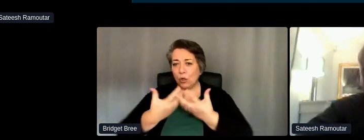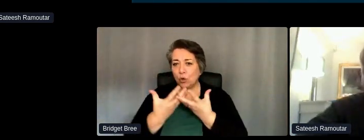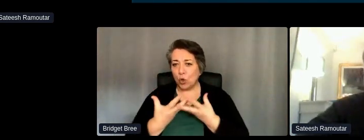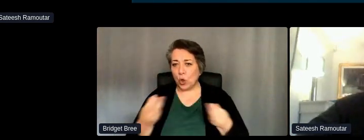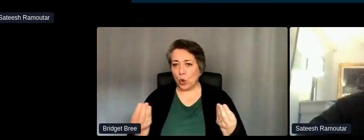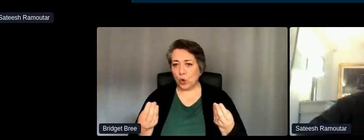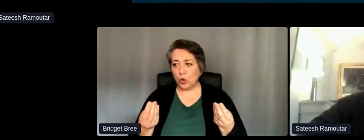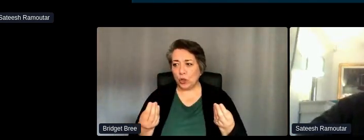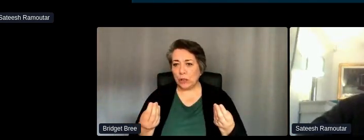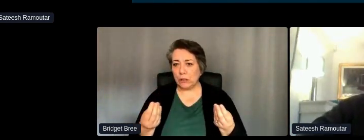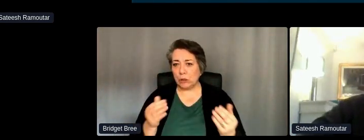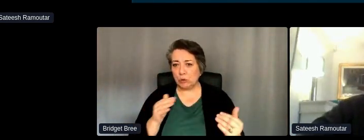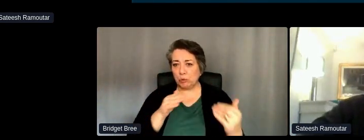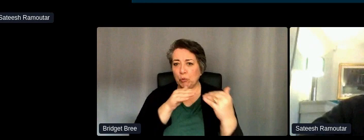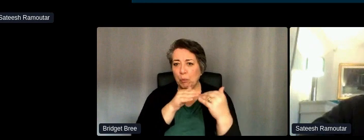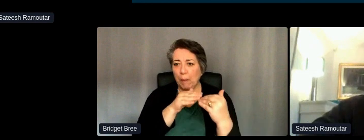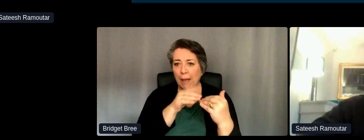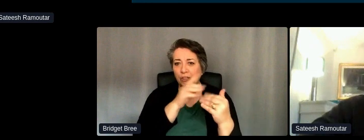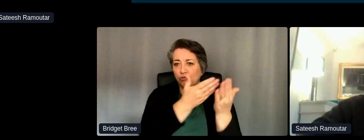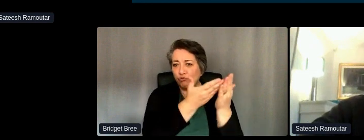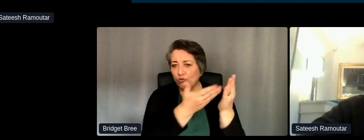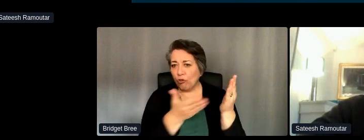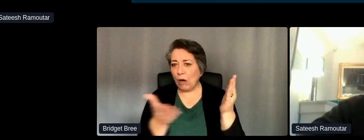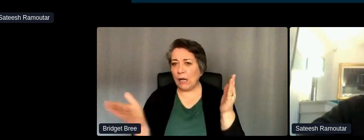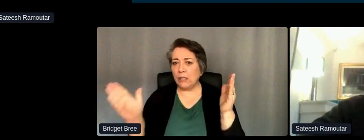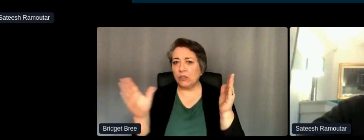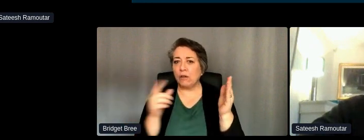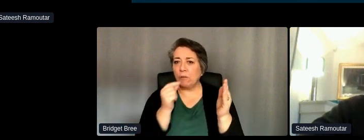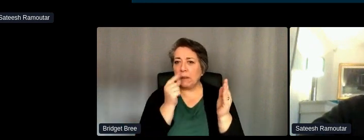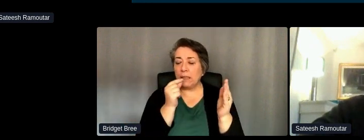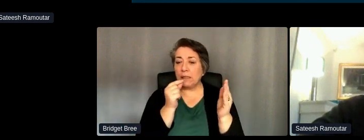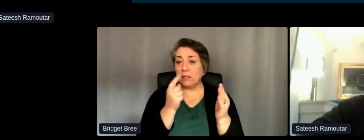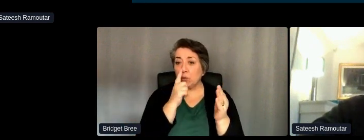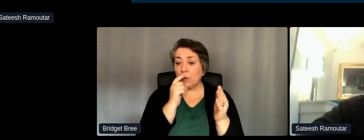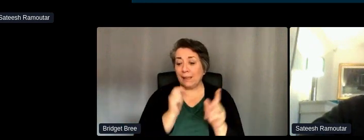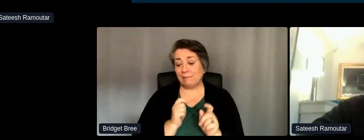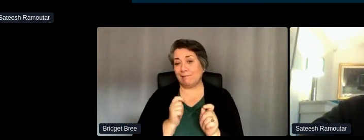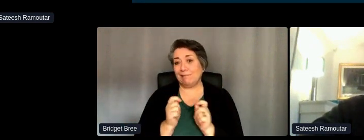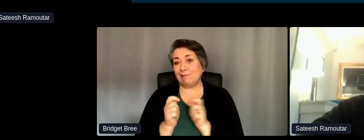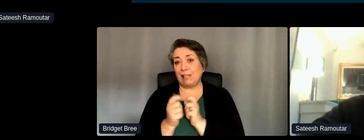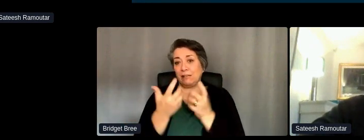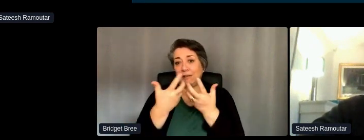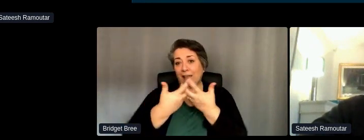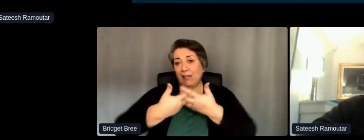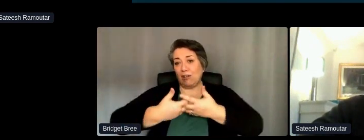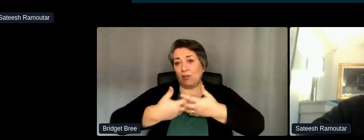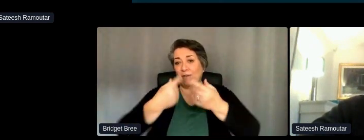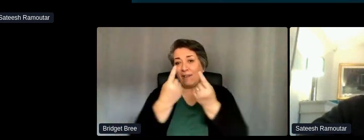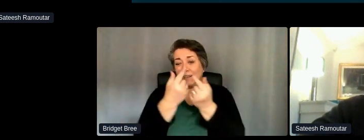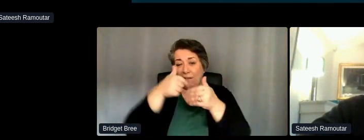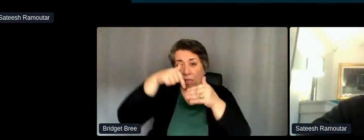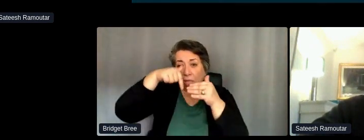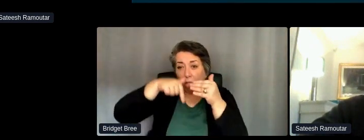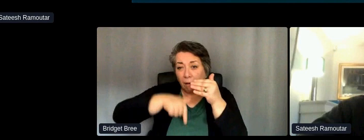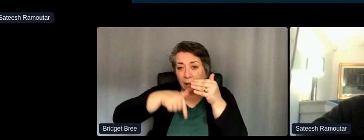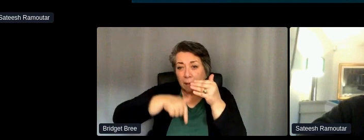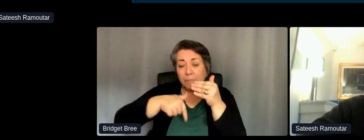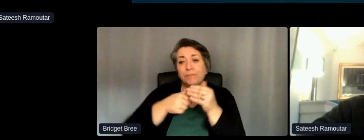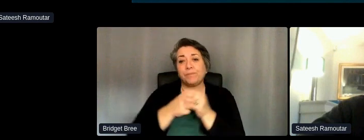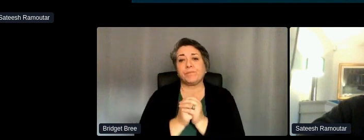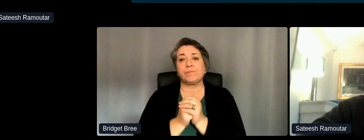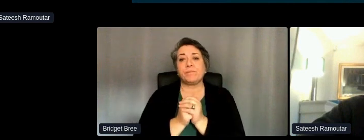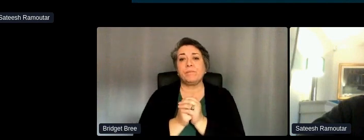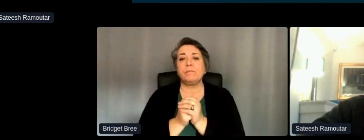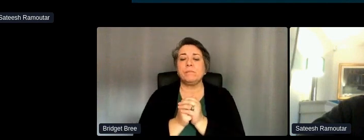then leveraging the technical capabilities as well. We can certainly address this question in some more